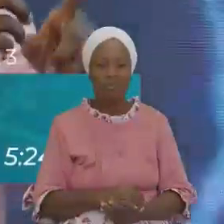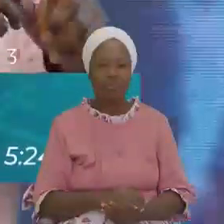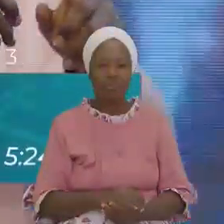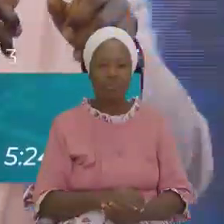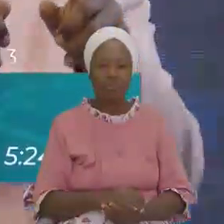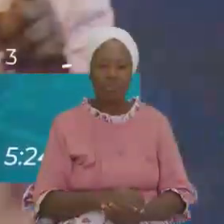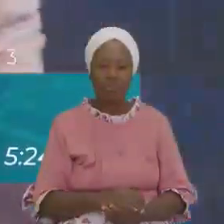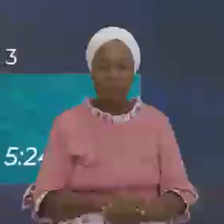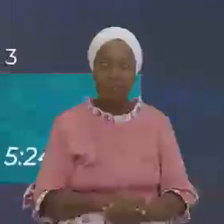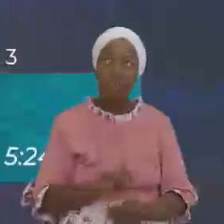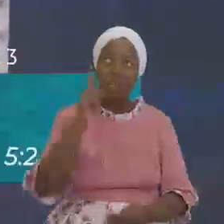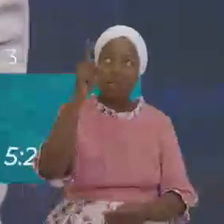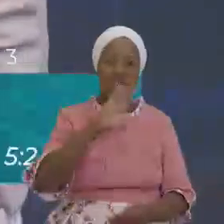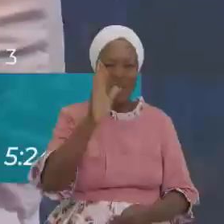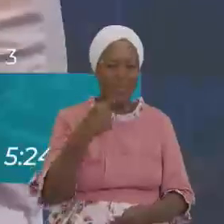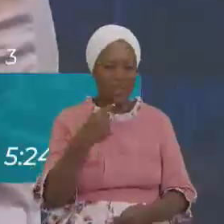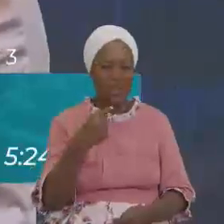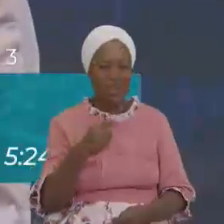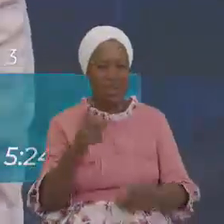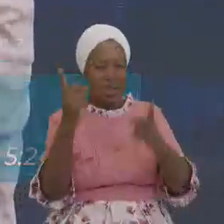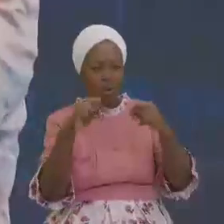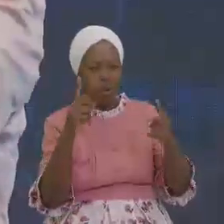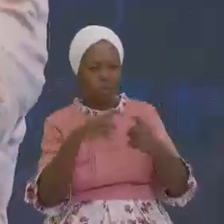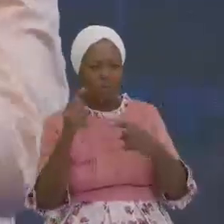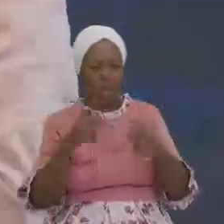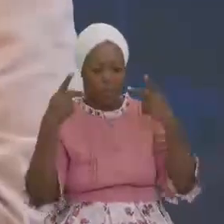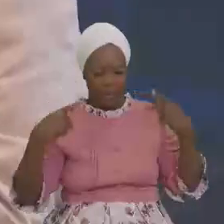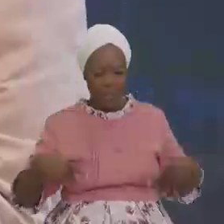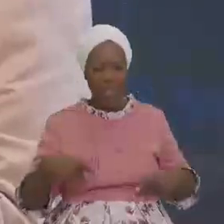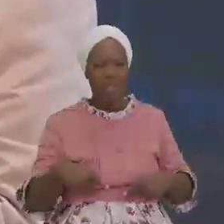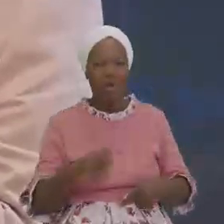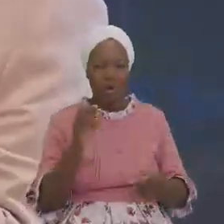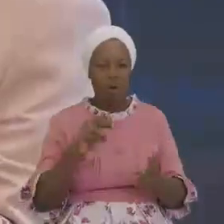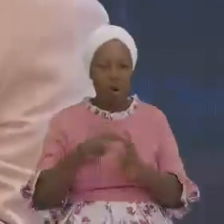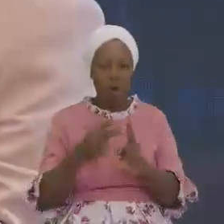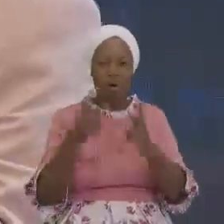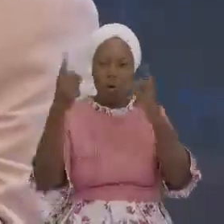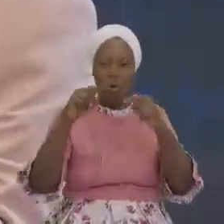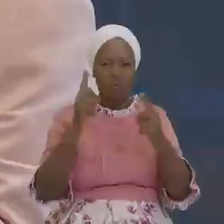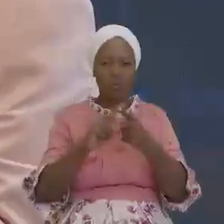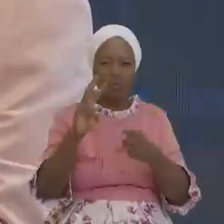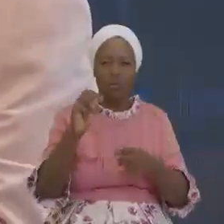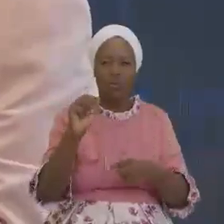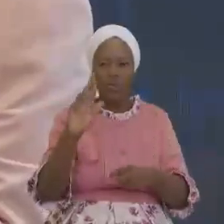He didn't say, come unto the priest, or come unto Mary.